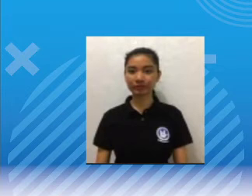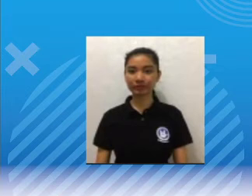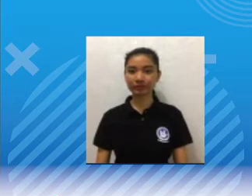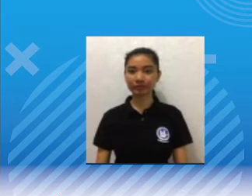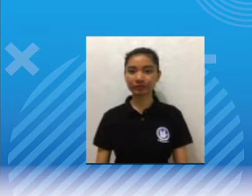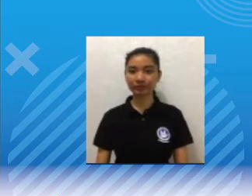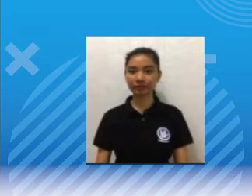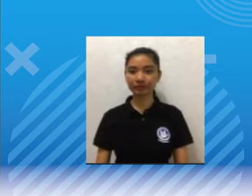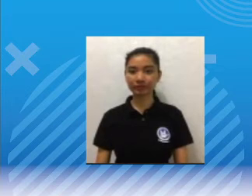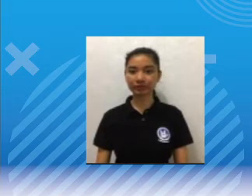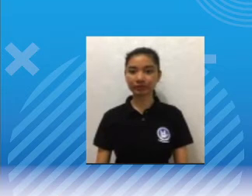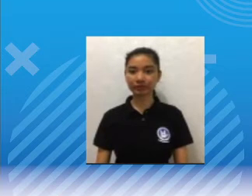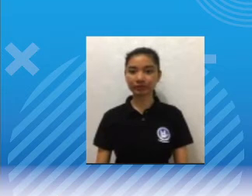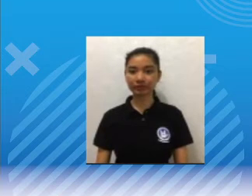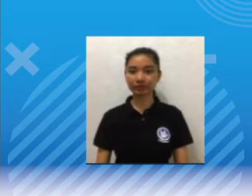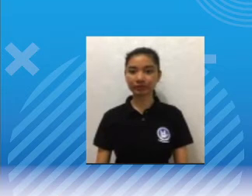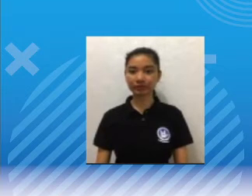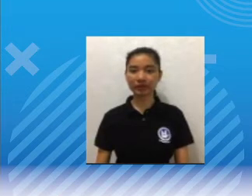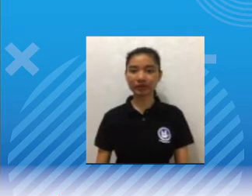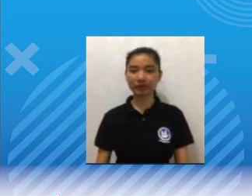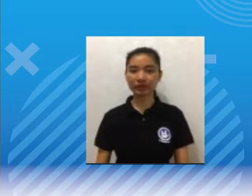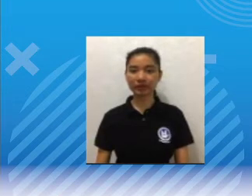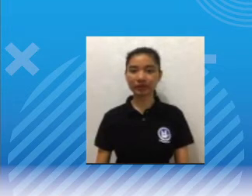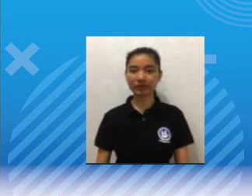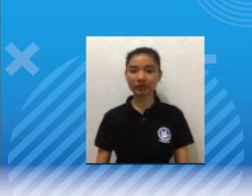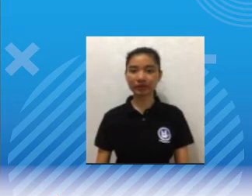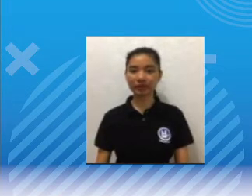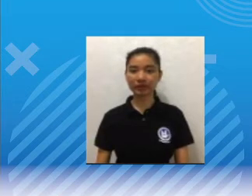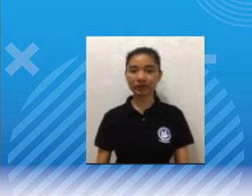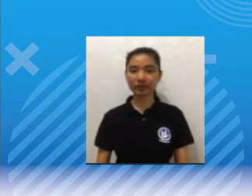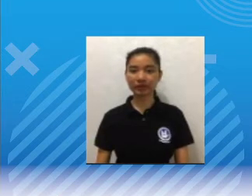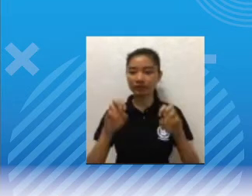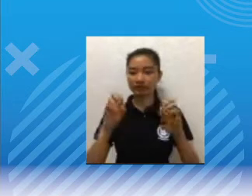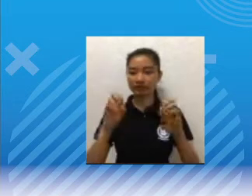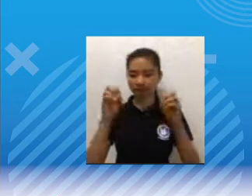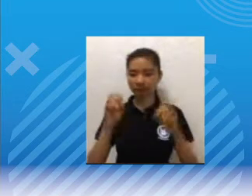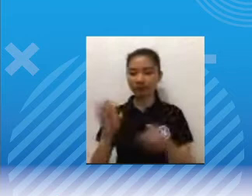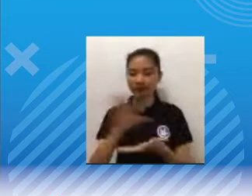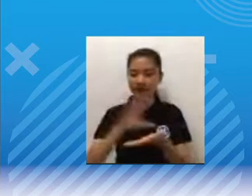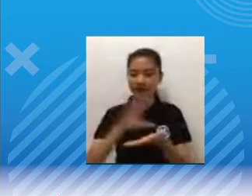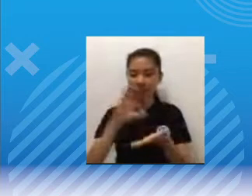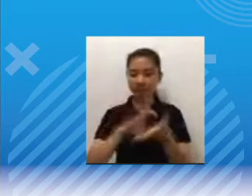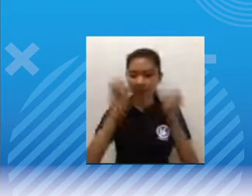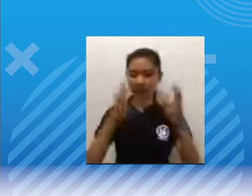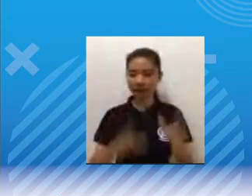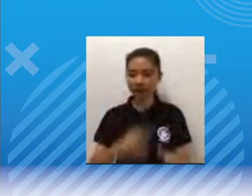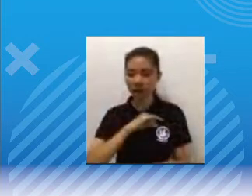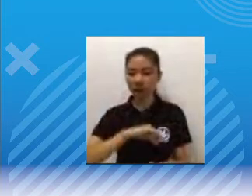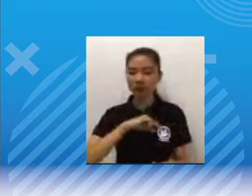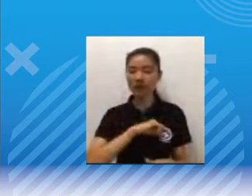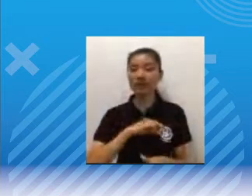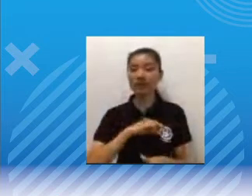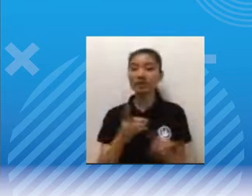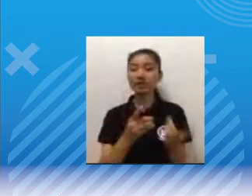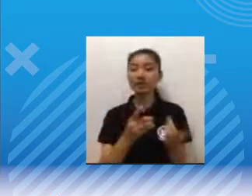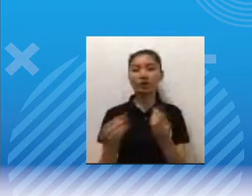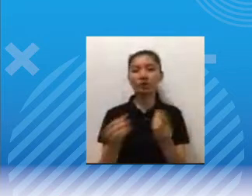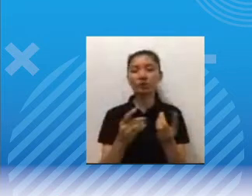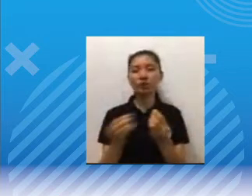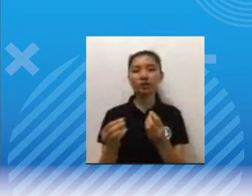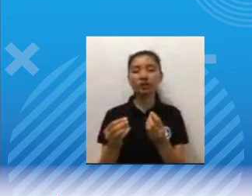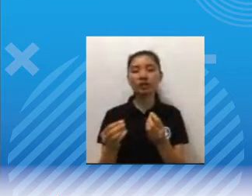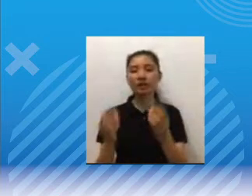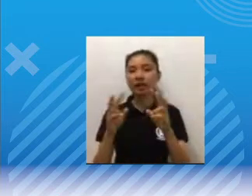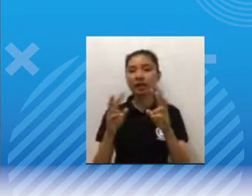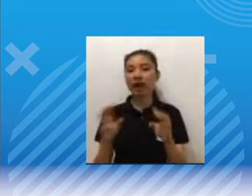Teacher Quality. And our mission is to conduct high-impact applied research directed at strengthening teacher quality